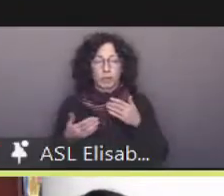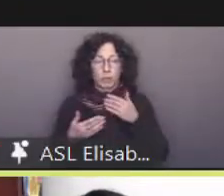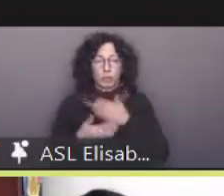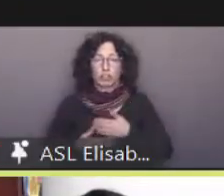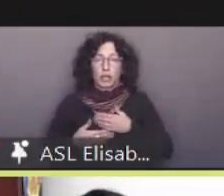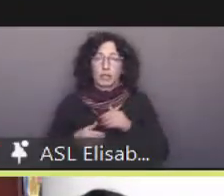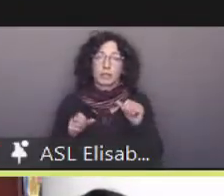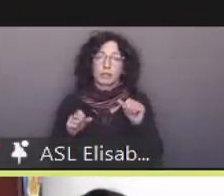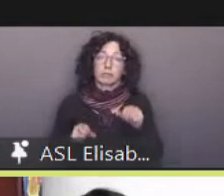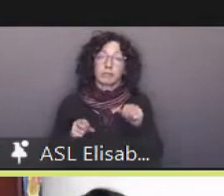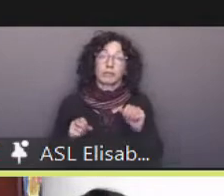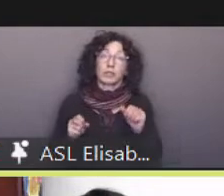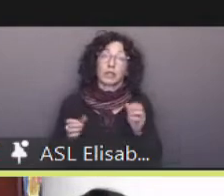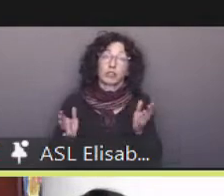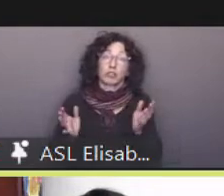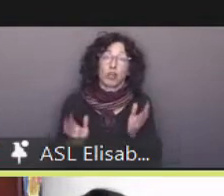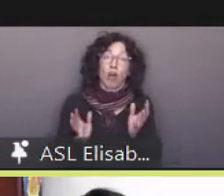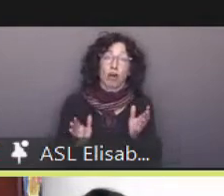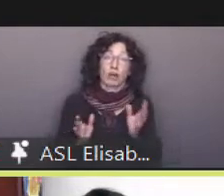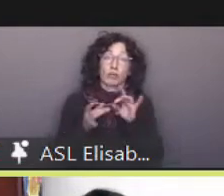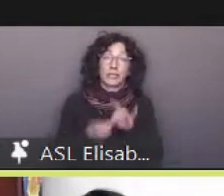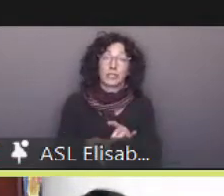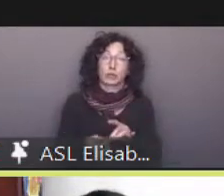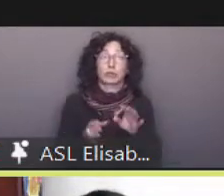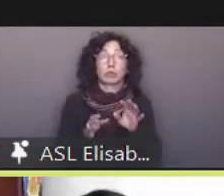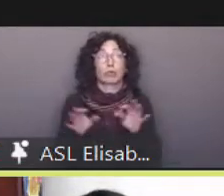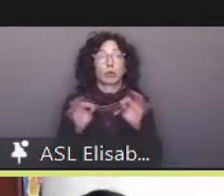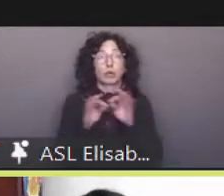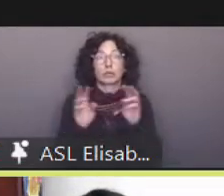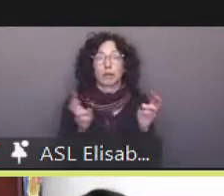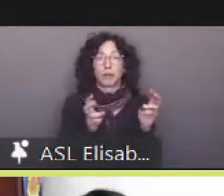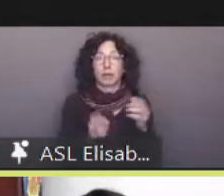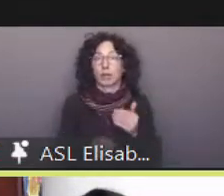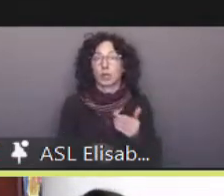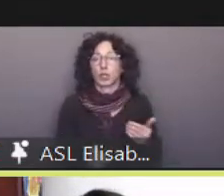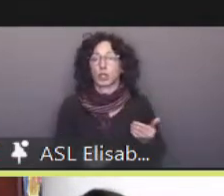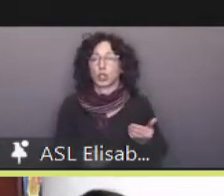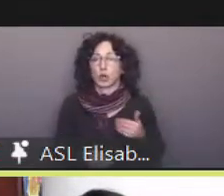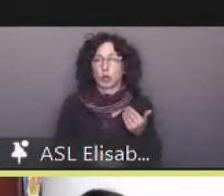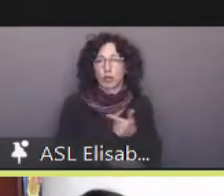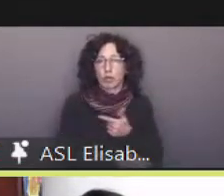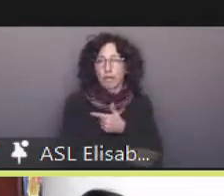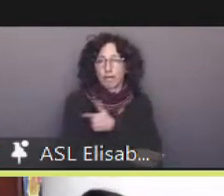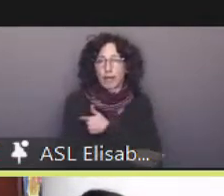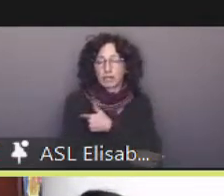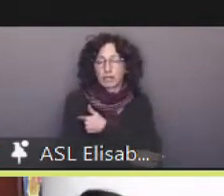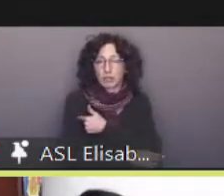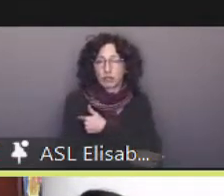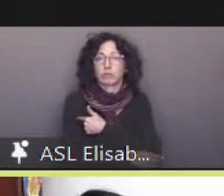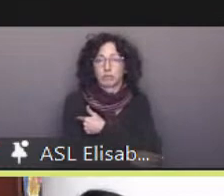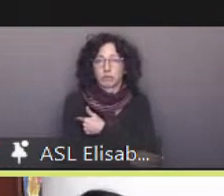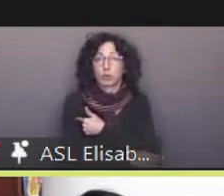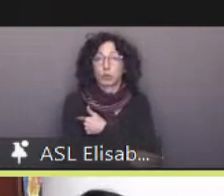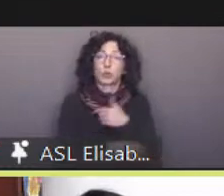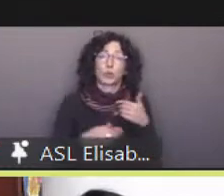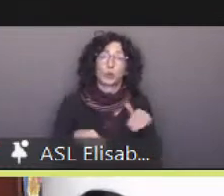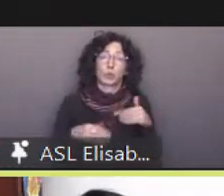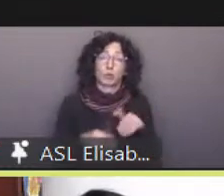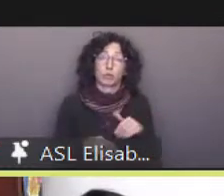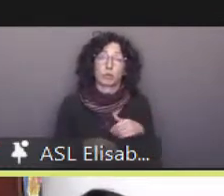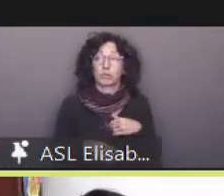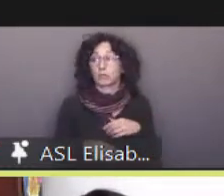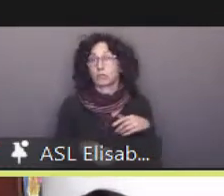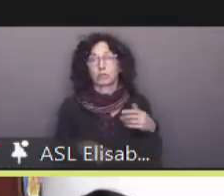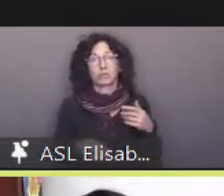this evening about such an important topic, youth vaccination, and such a timely topic as this has been in the news